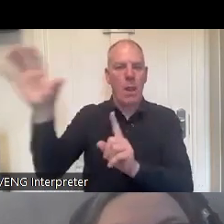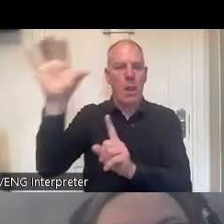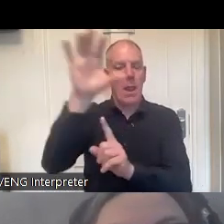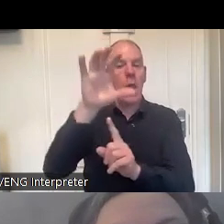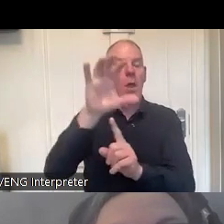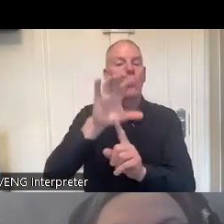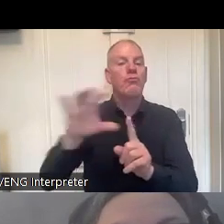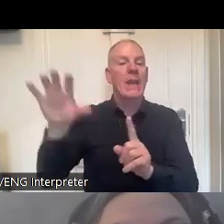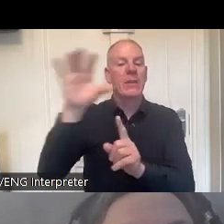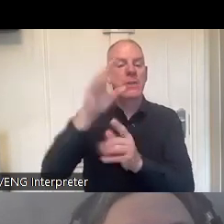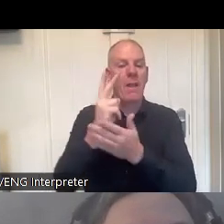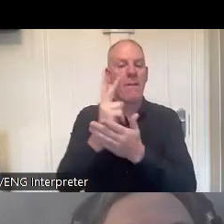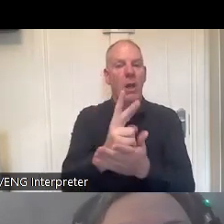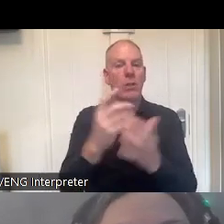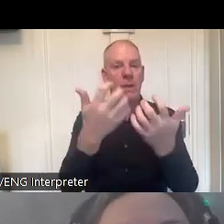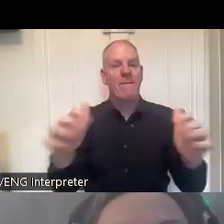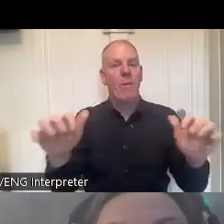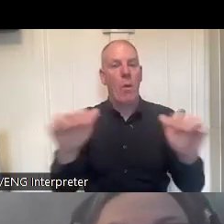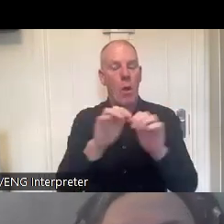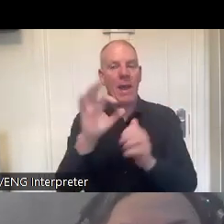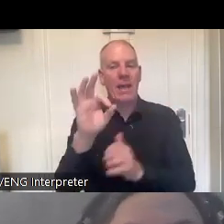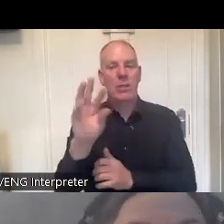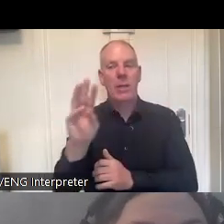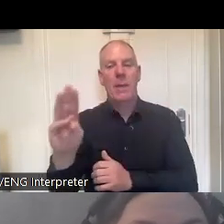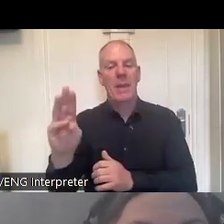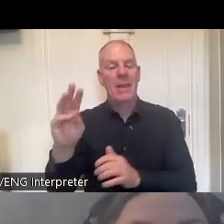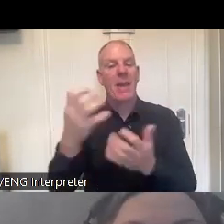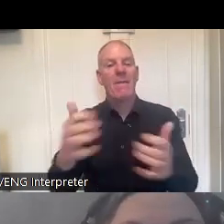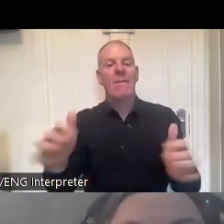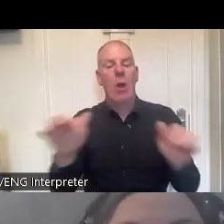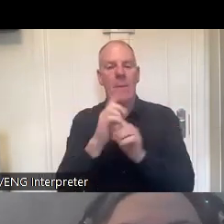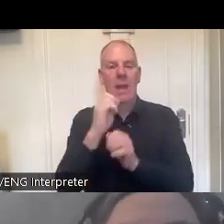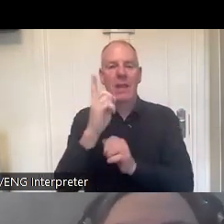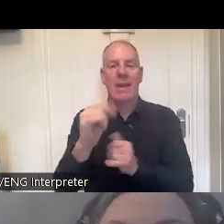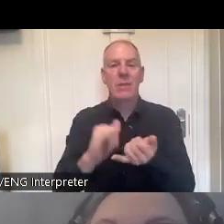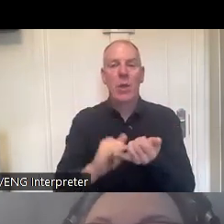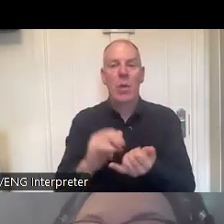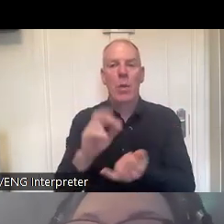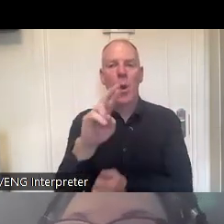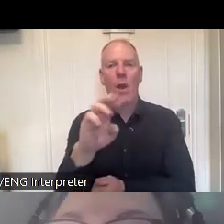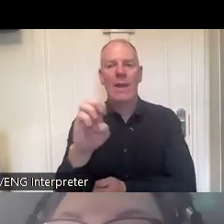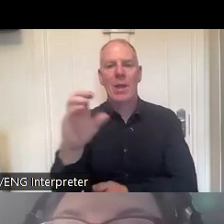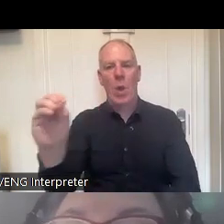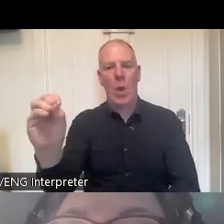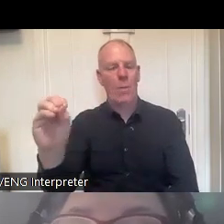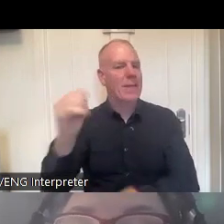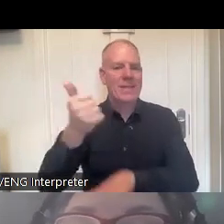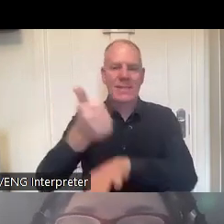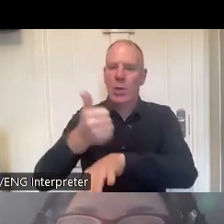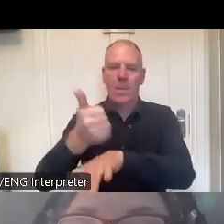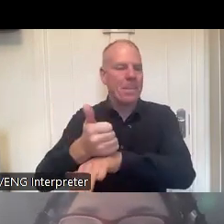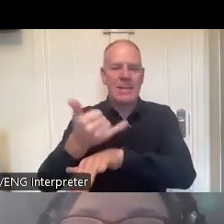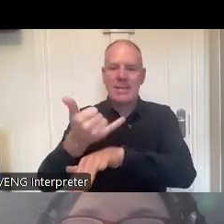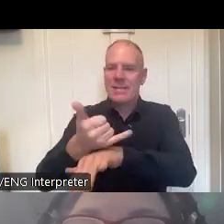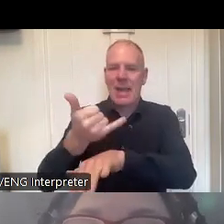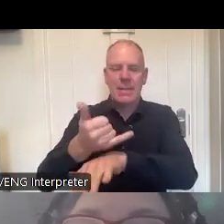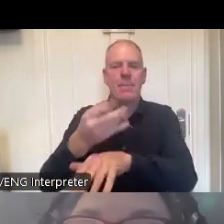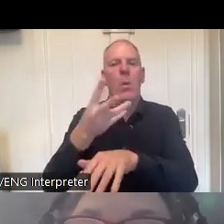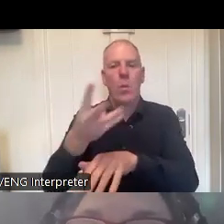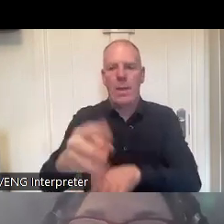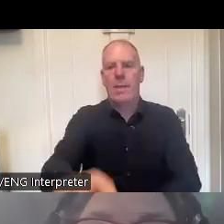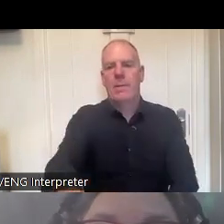forum and GP forum advising the REO. So these are not actually in place as yet, but they will be set